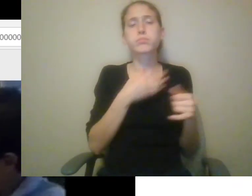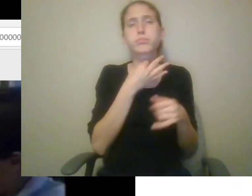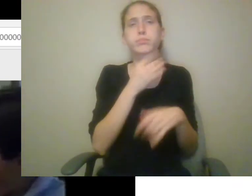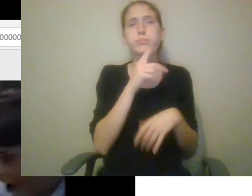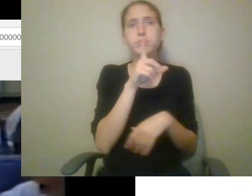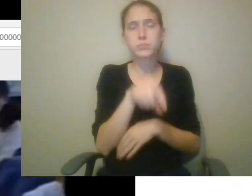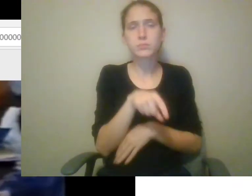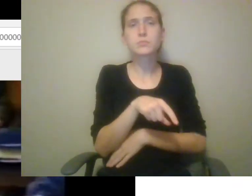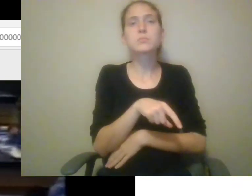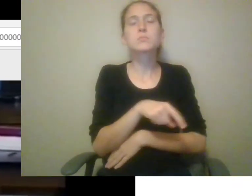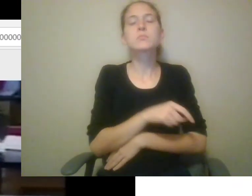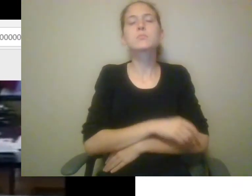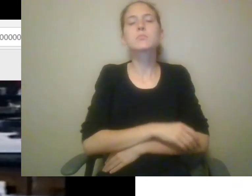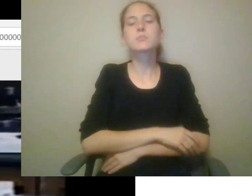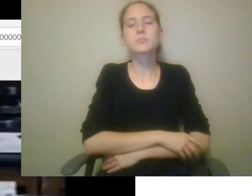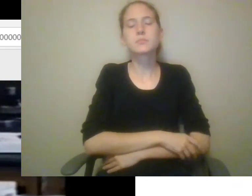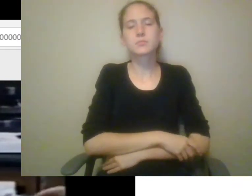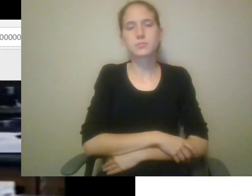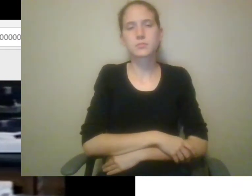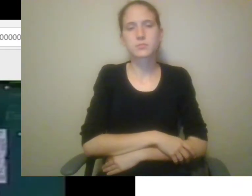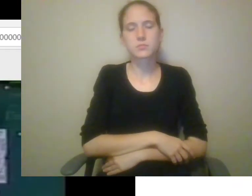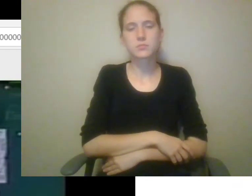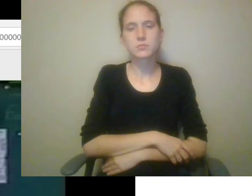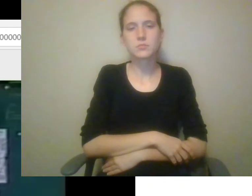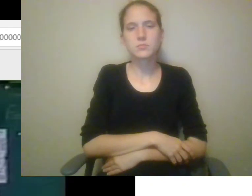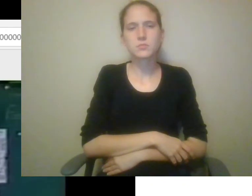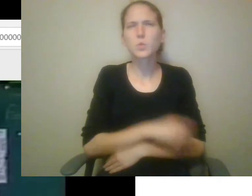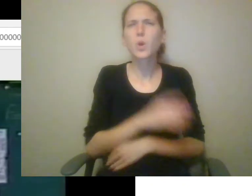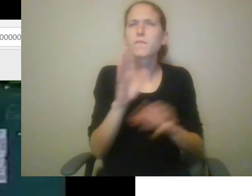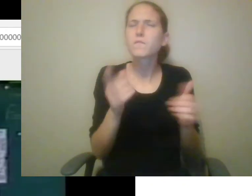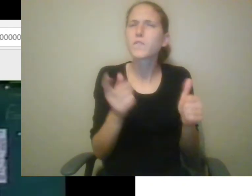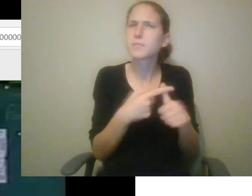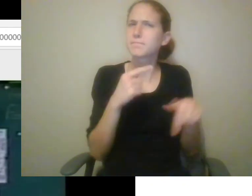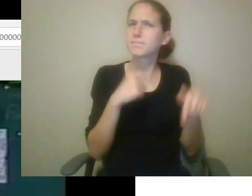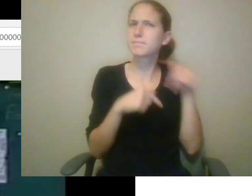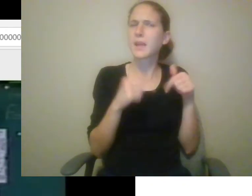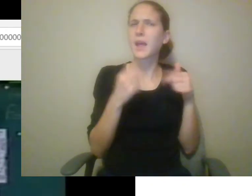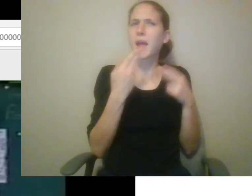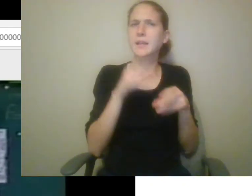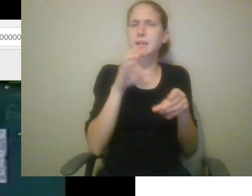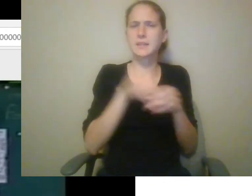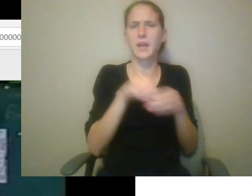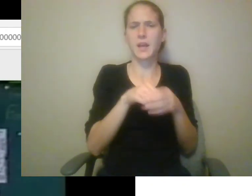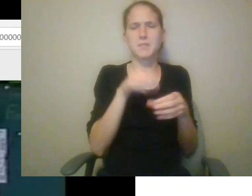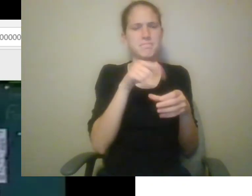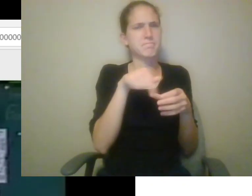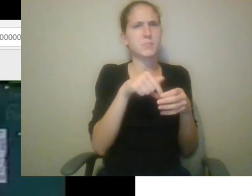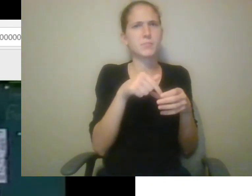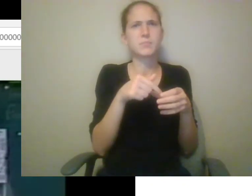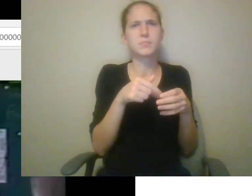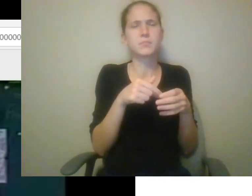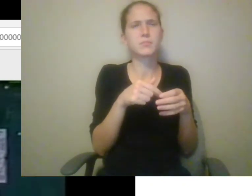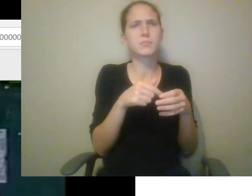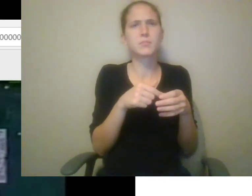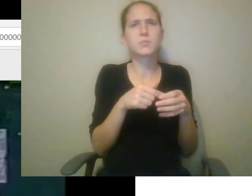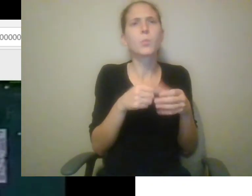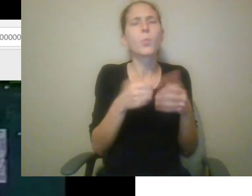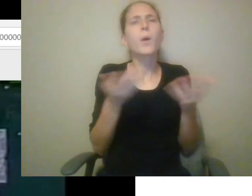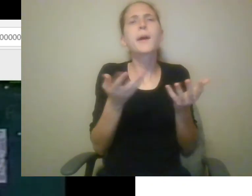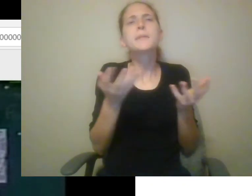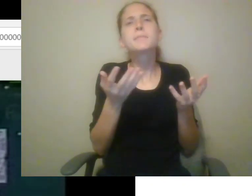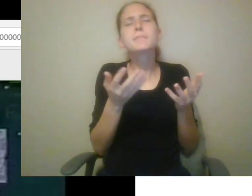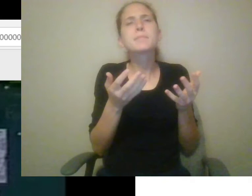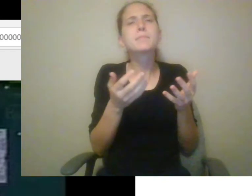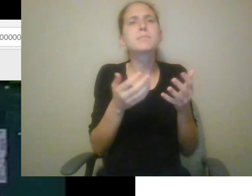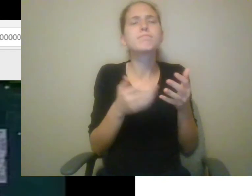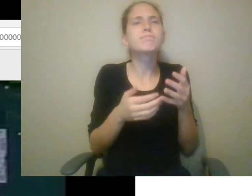would happen? All right? First off, what's the main ingredient inside that egg? What's the main chemical